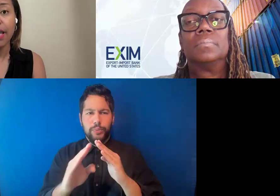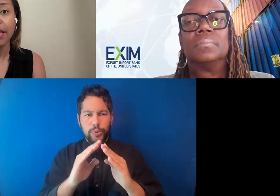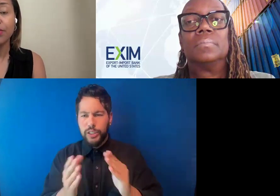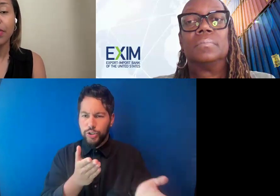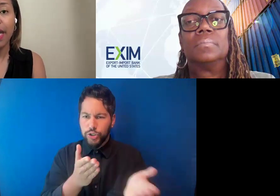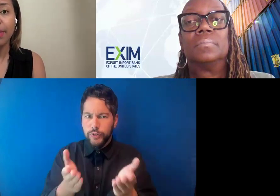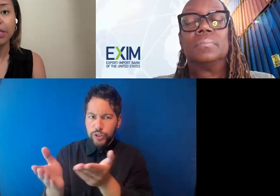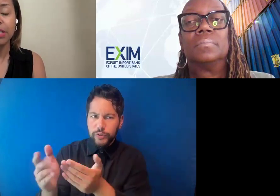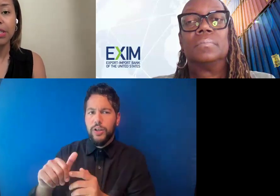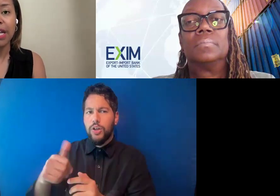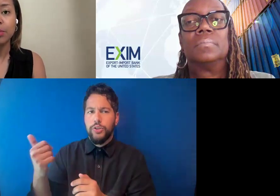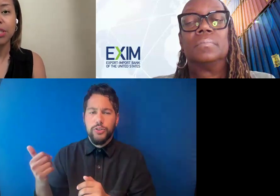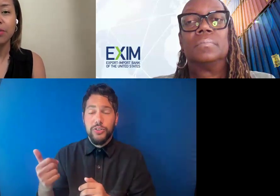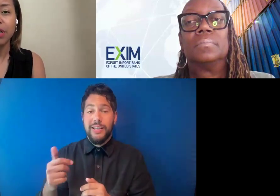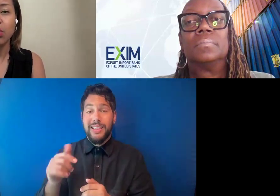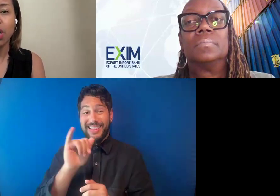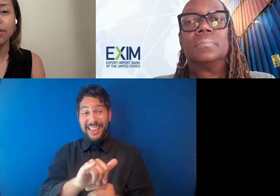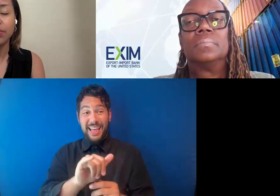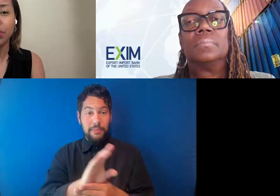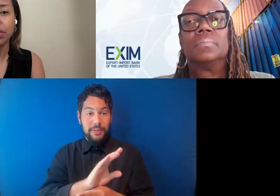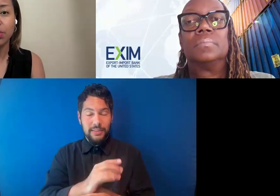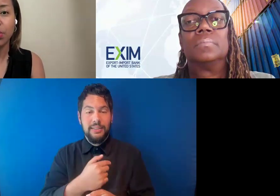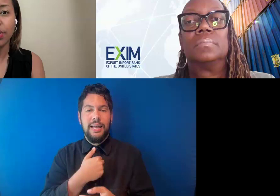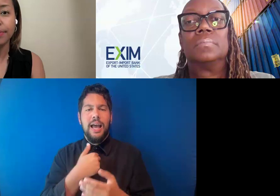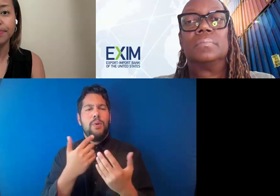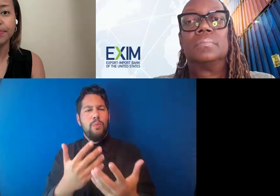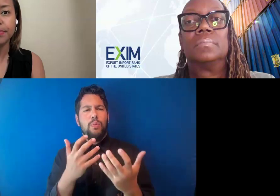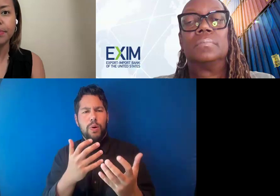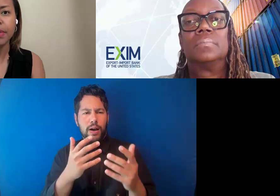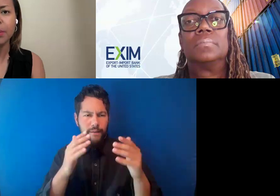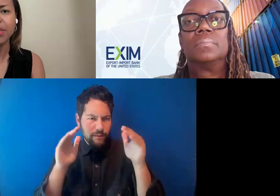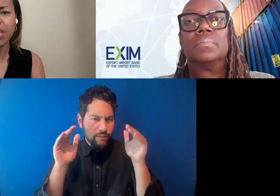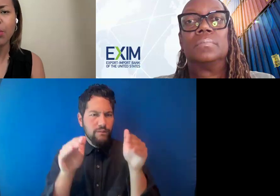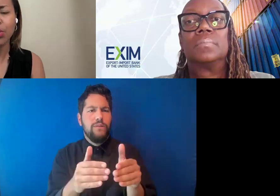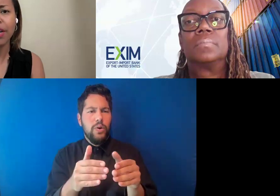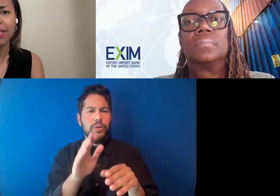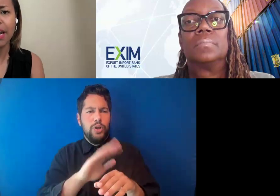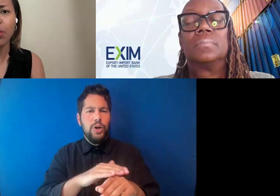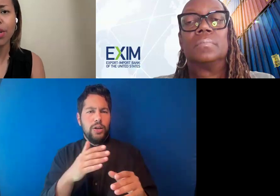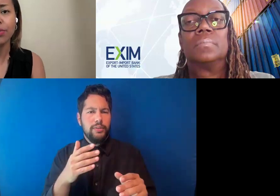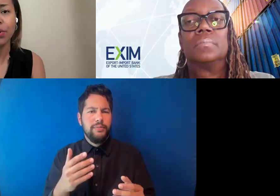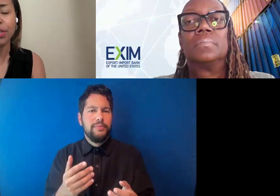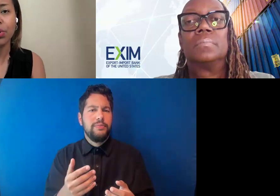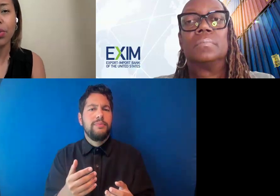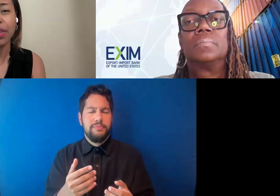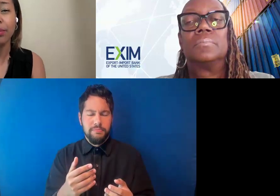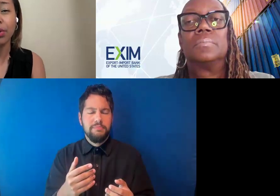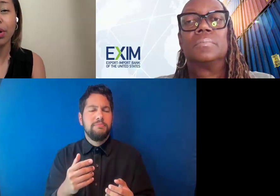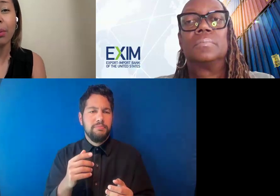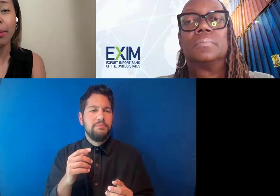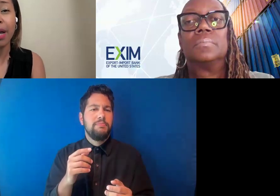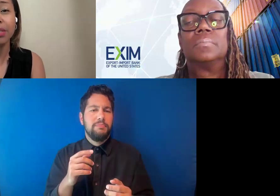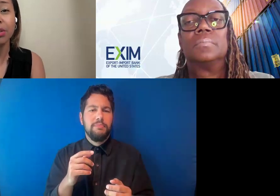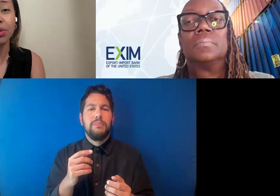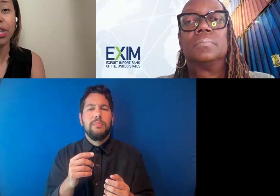others. And for that business, I specifically wanted to focus on, as time went on, I decided I wanted to focus on